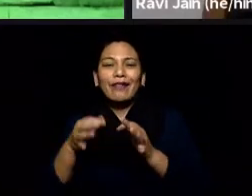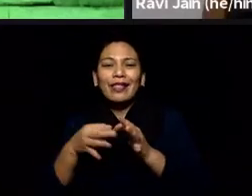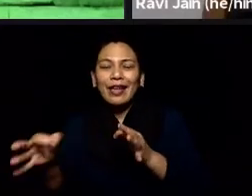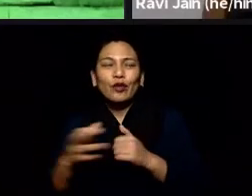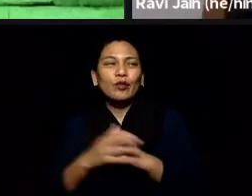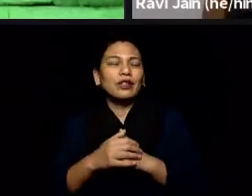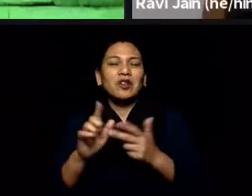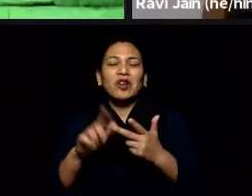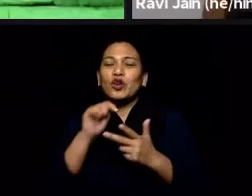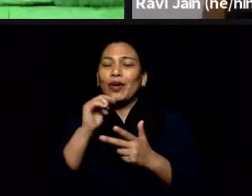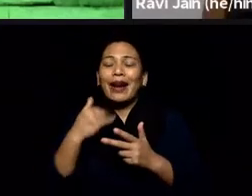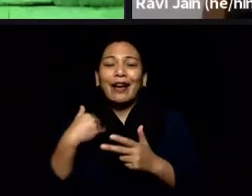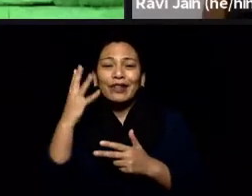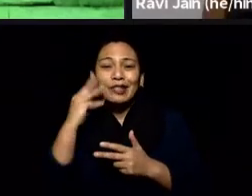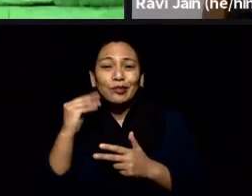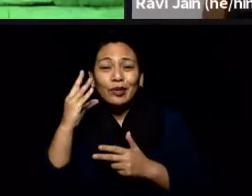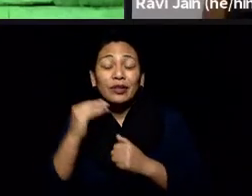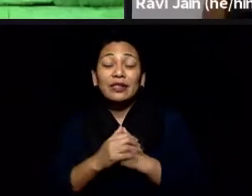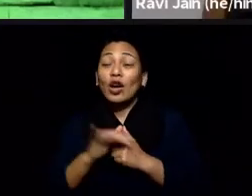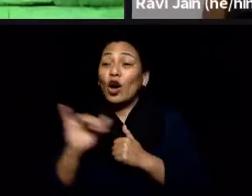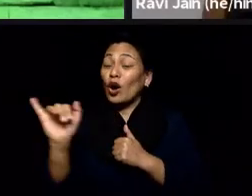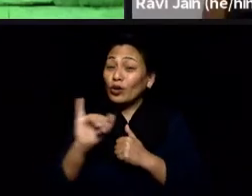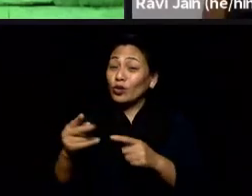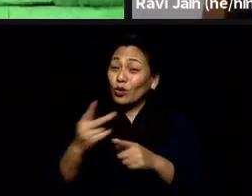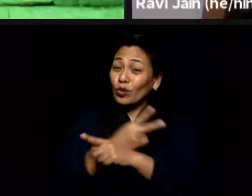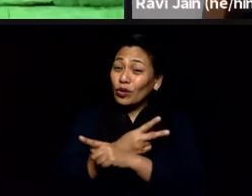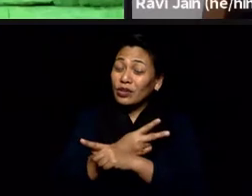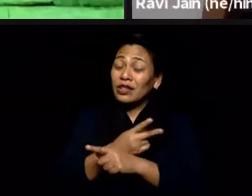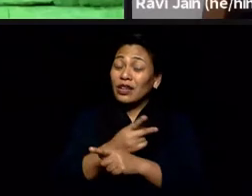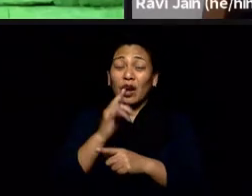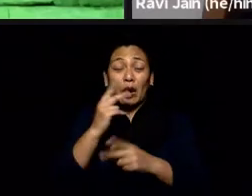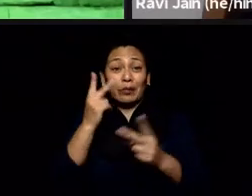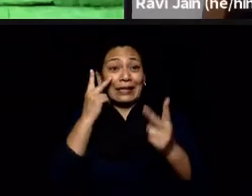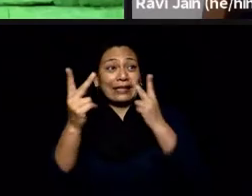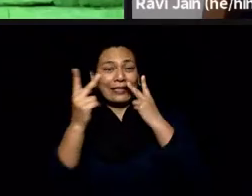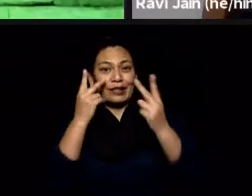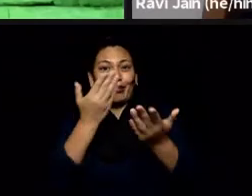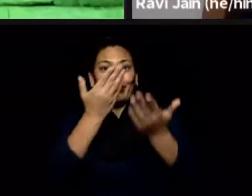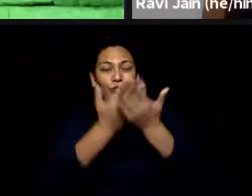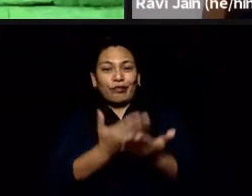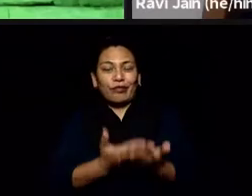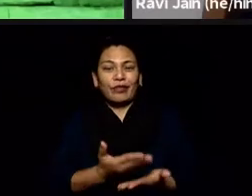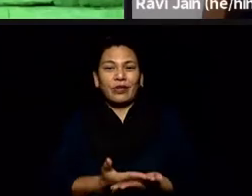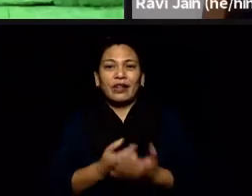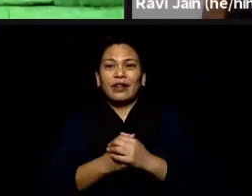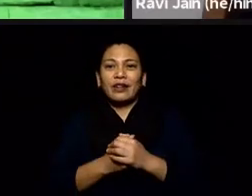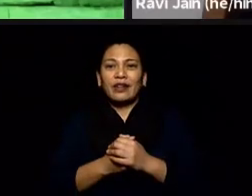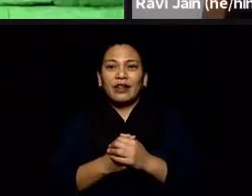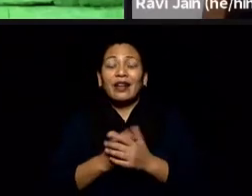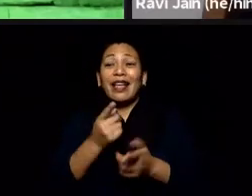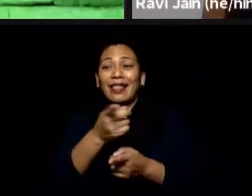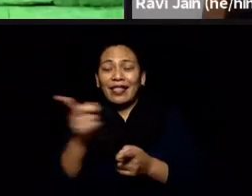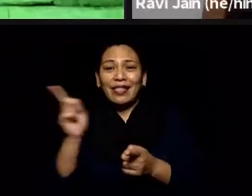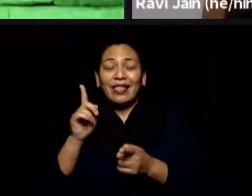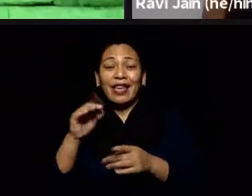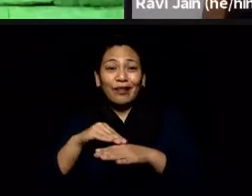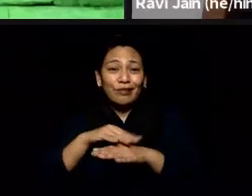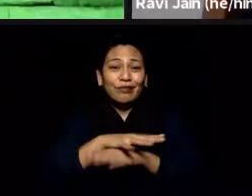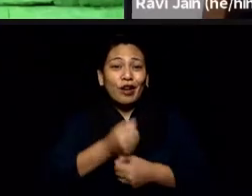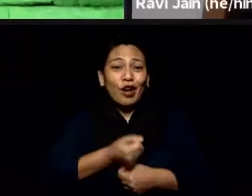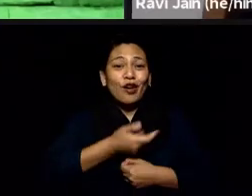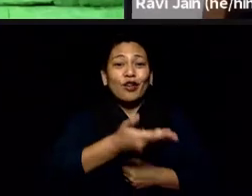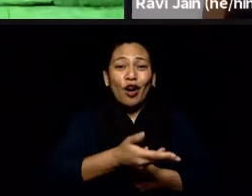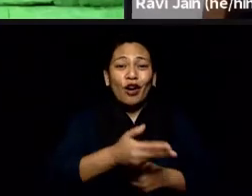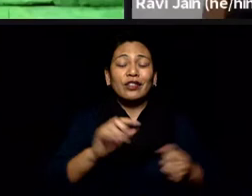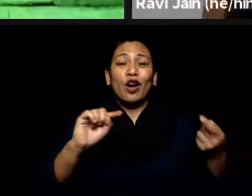the experience. And worse, as we're seeing come out from all of the in the dressing rooms, they caused harm.